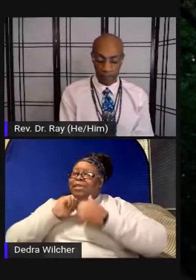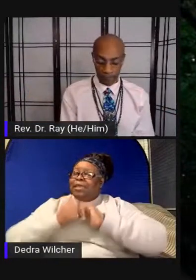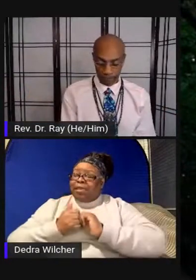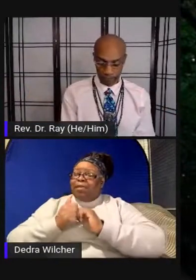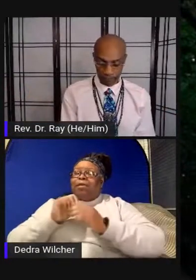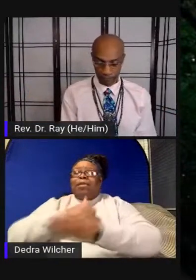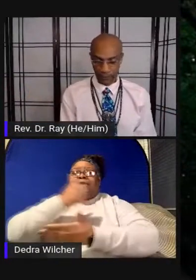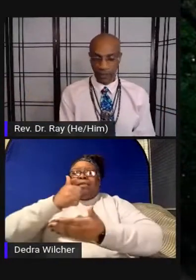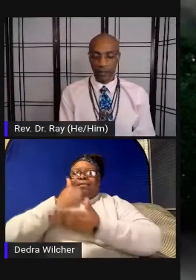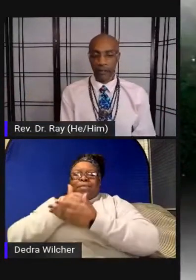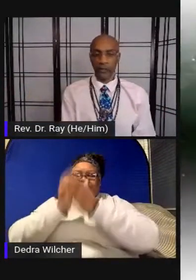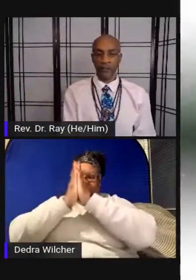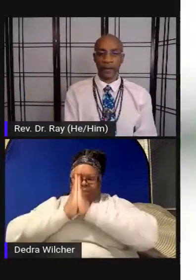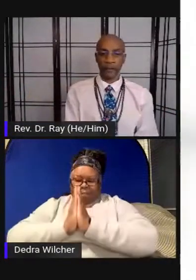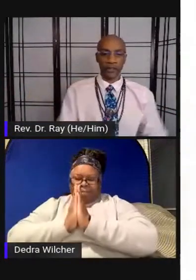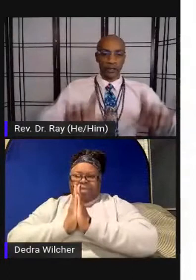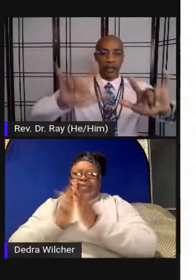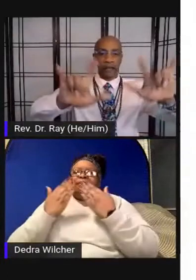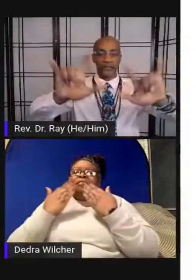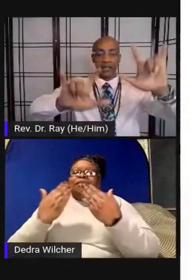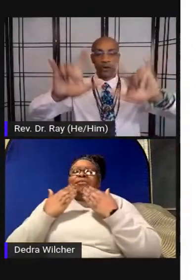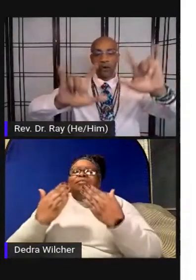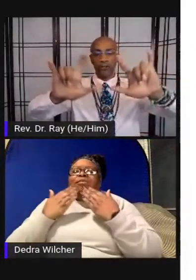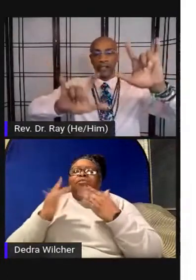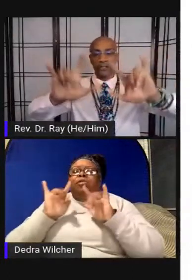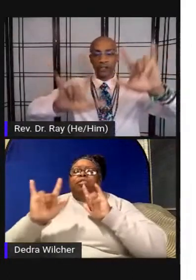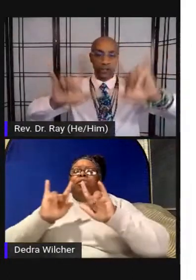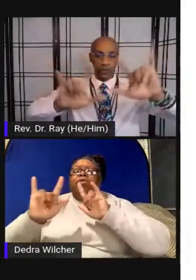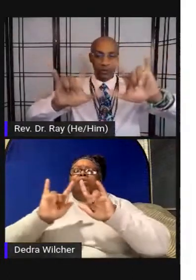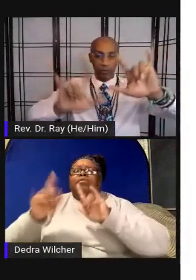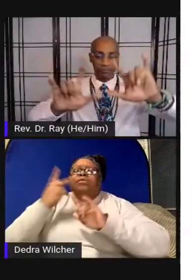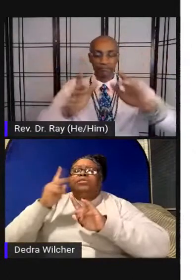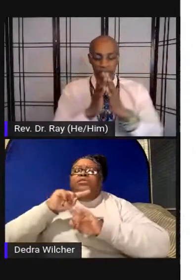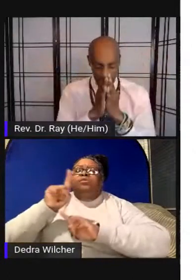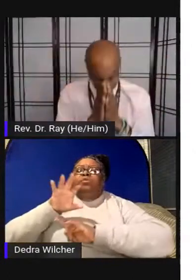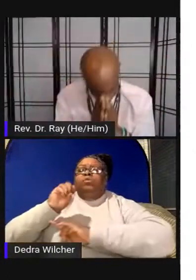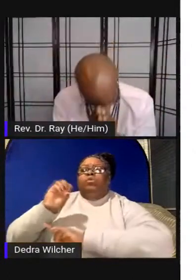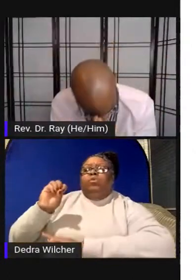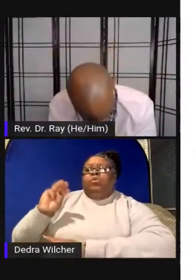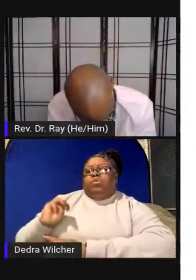Amen. Thank you, everybody. Much love. See you over in Zoom.